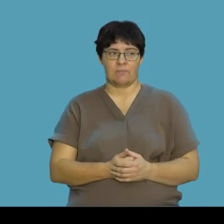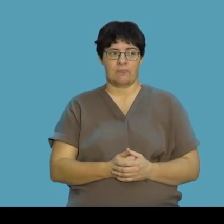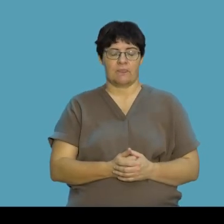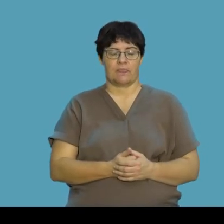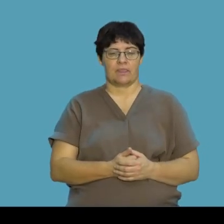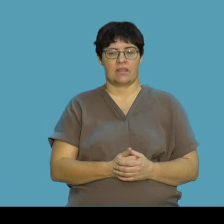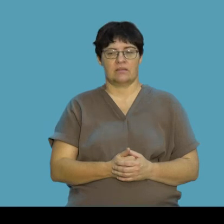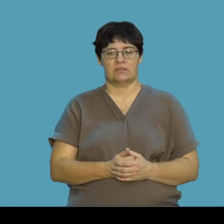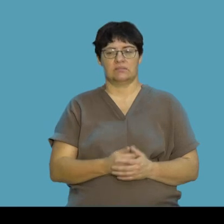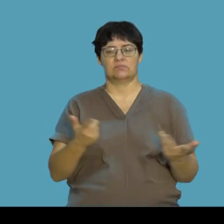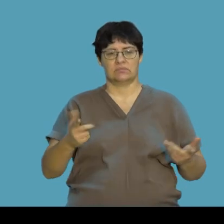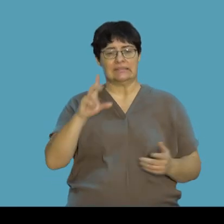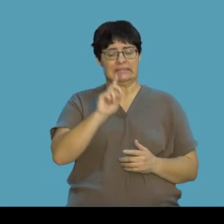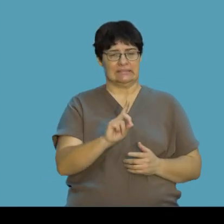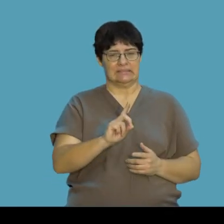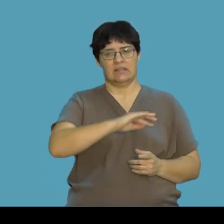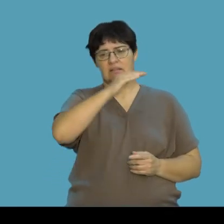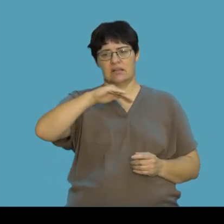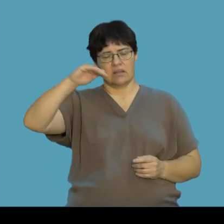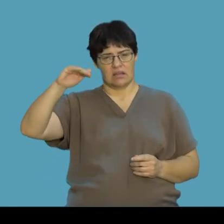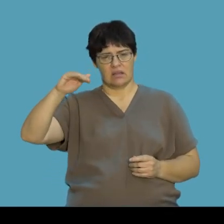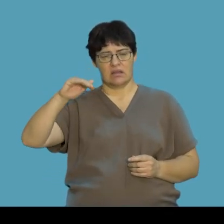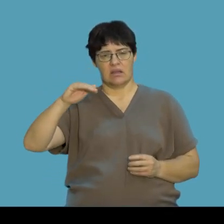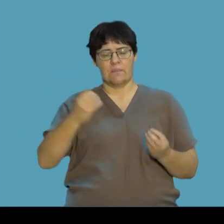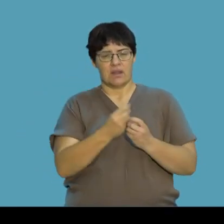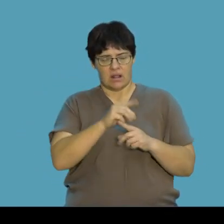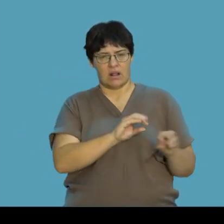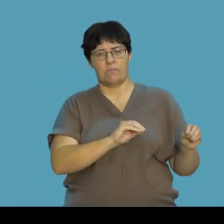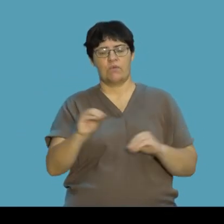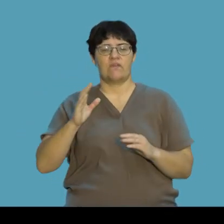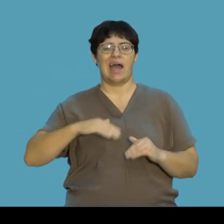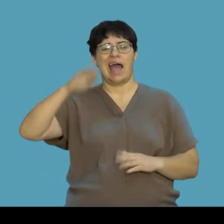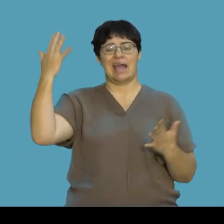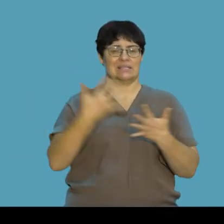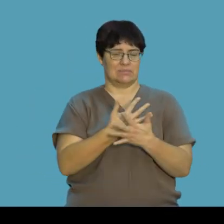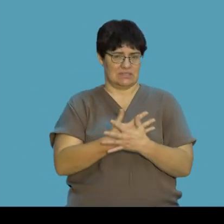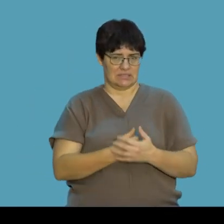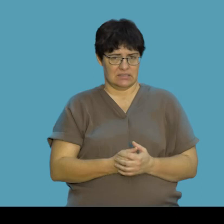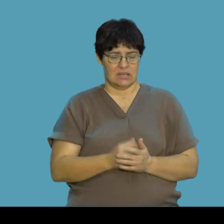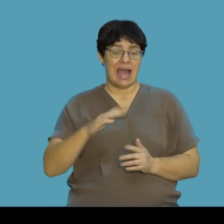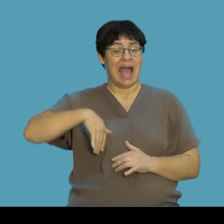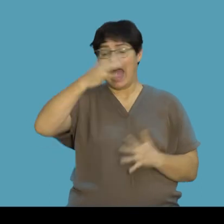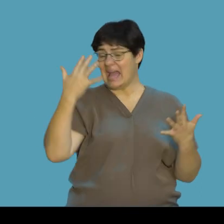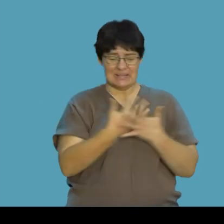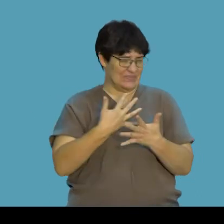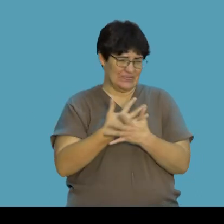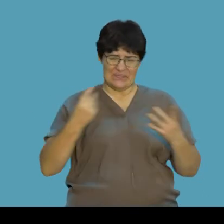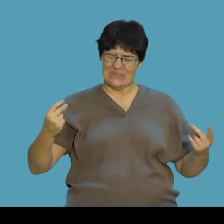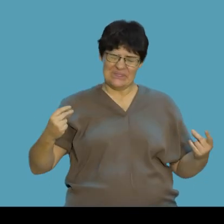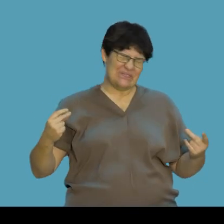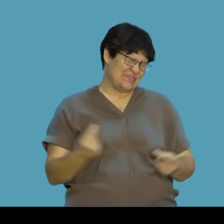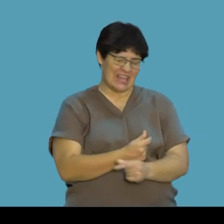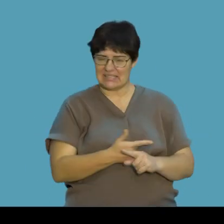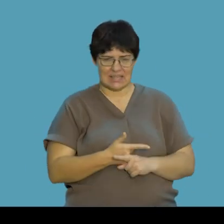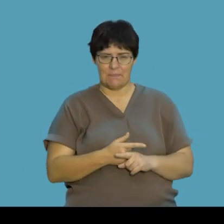which part of the curve are the particles of the substance moving at high speed? Okay, higher speed suggests that the forces are actually